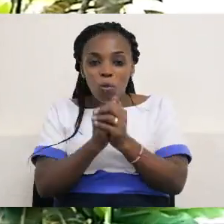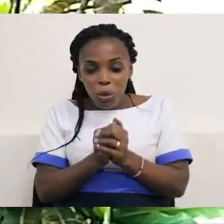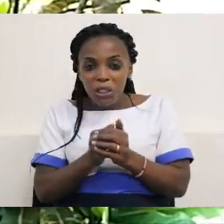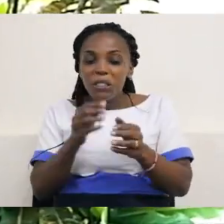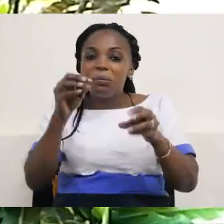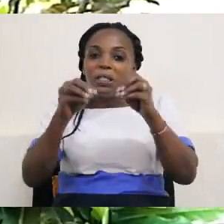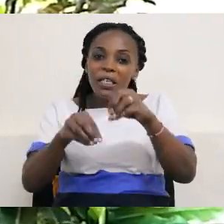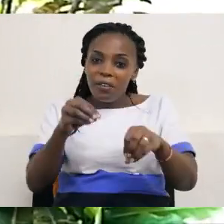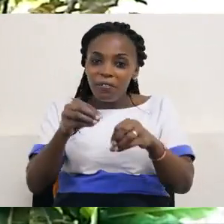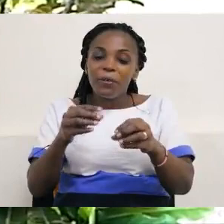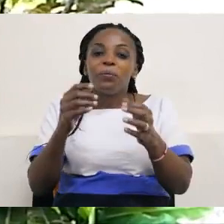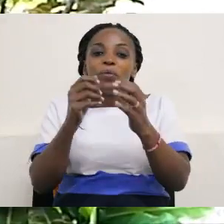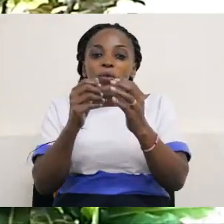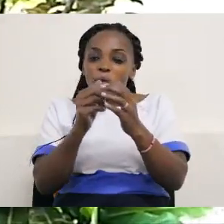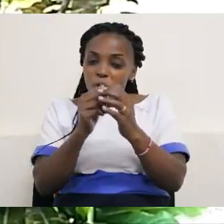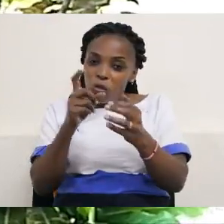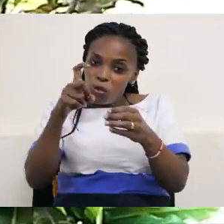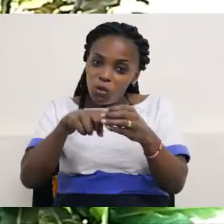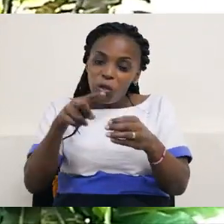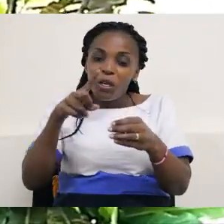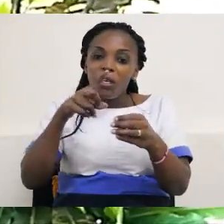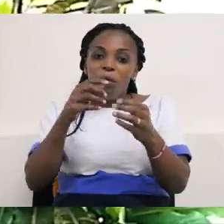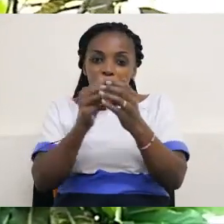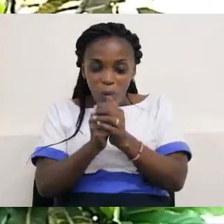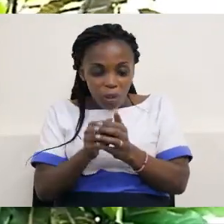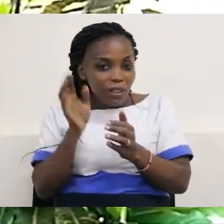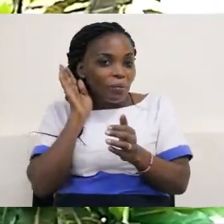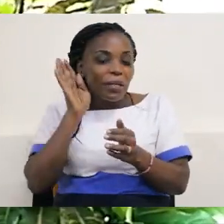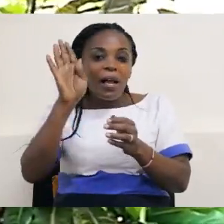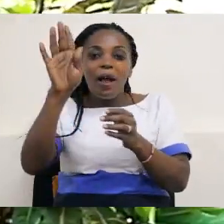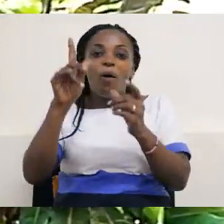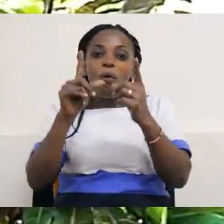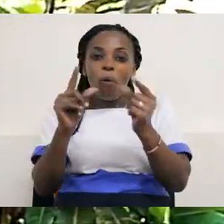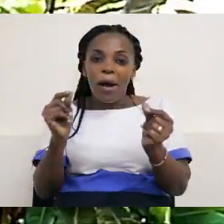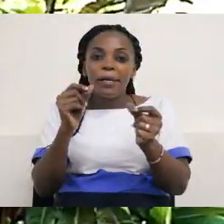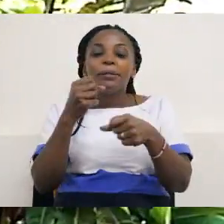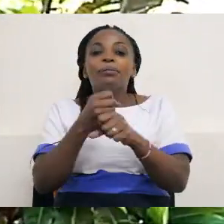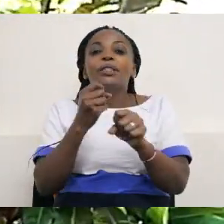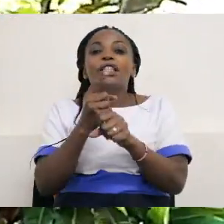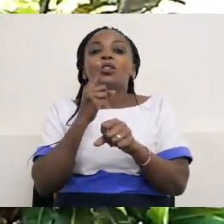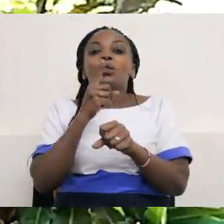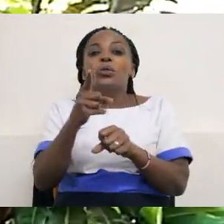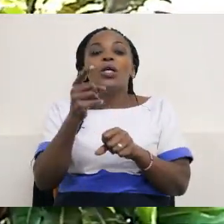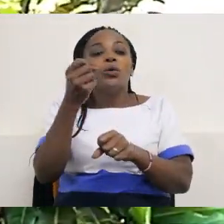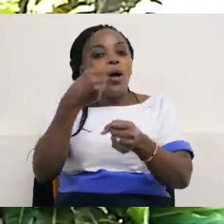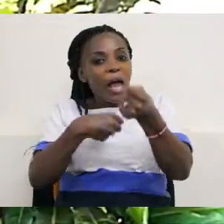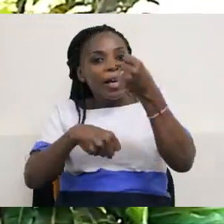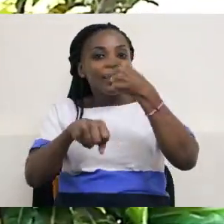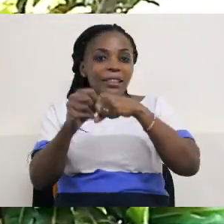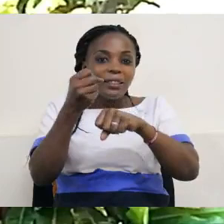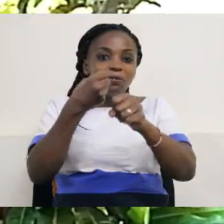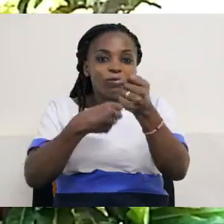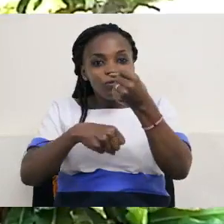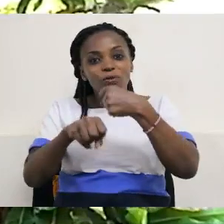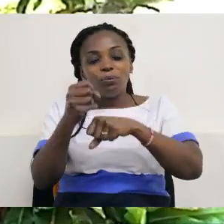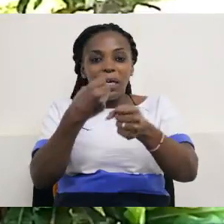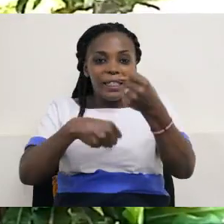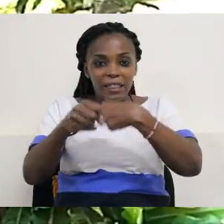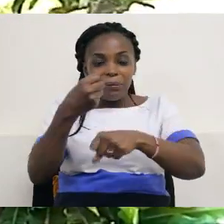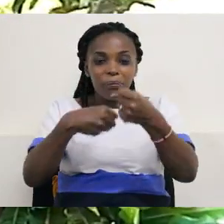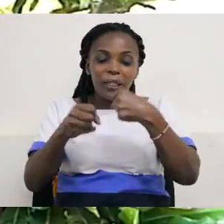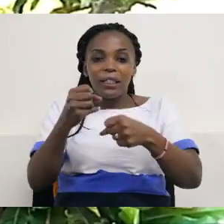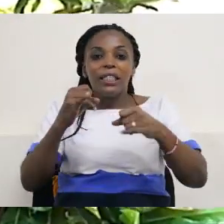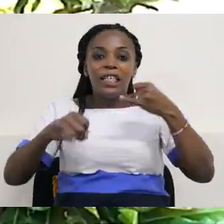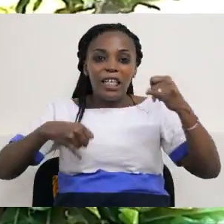giving. Join us for a time of worship in hearing the word. And make sure you are actively participating.